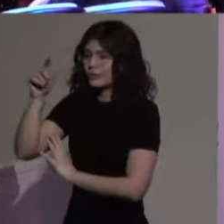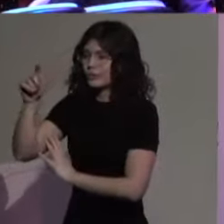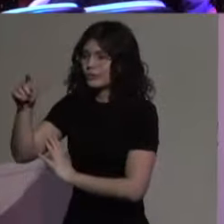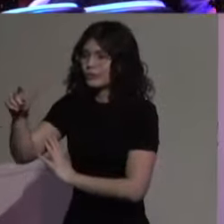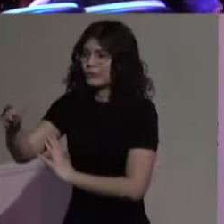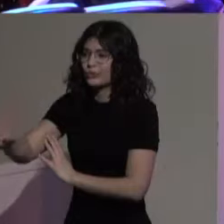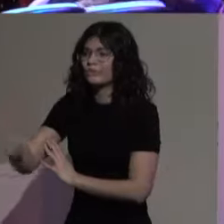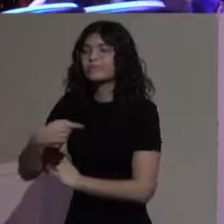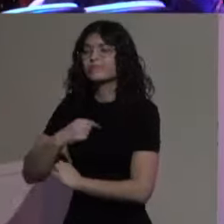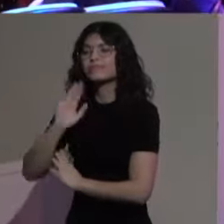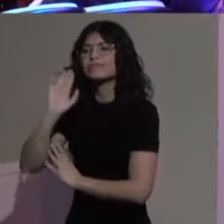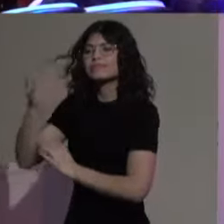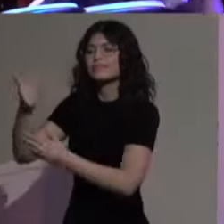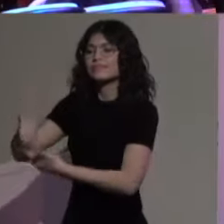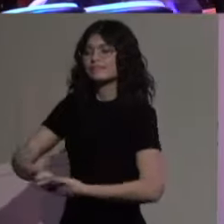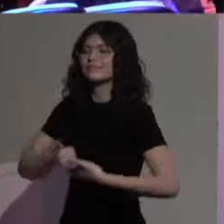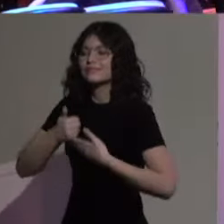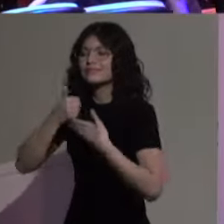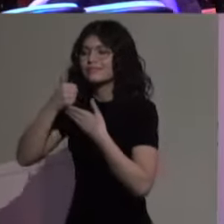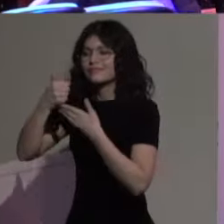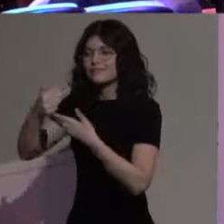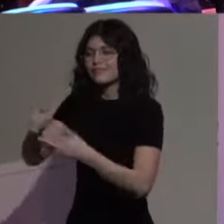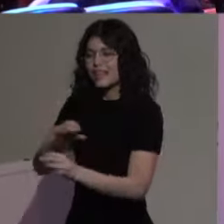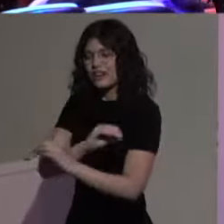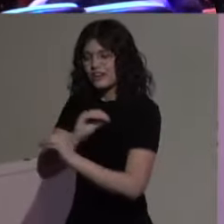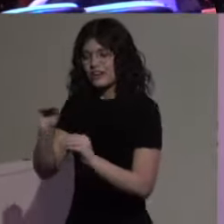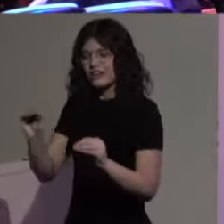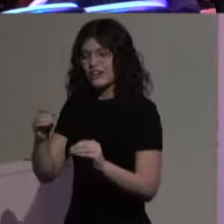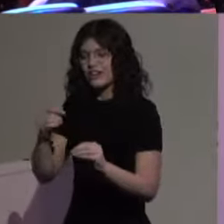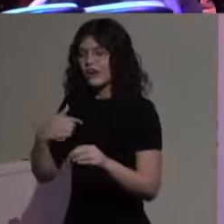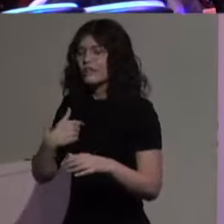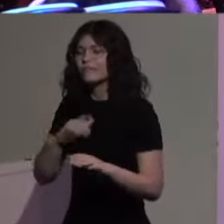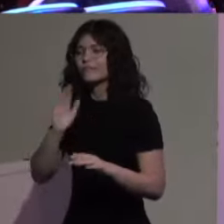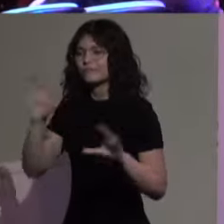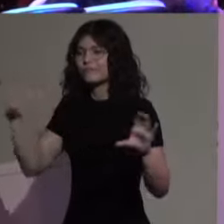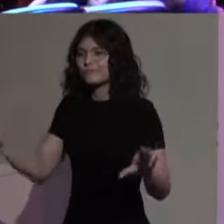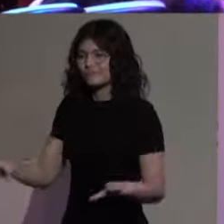you, there's nothing in this world I wouldn't do.